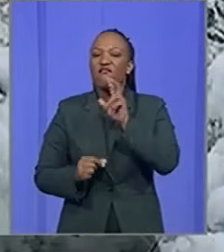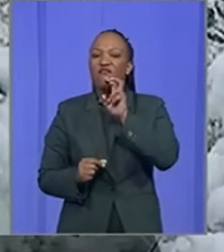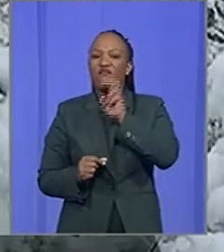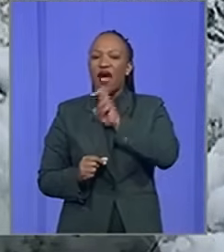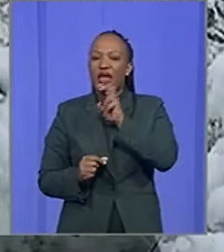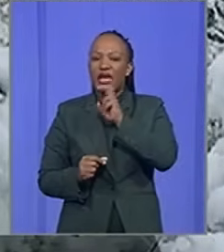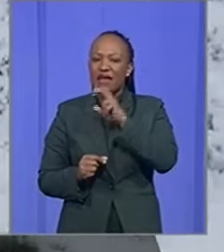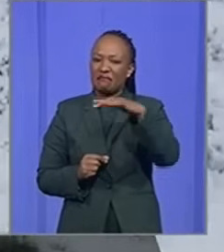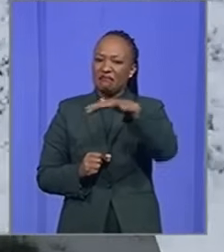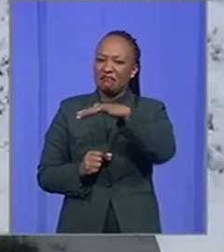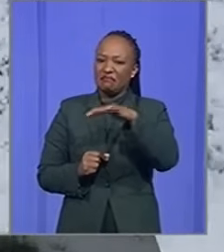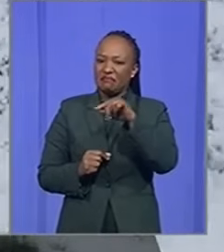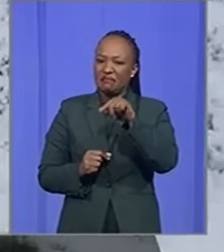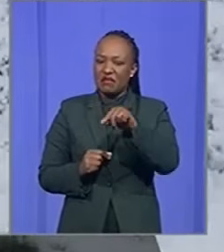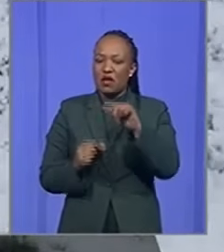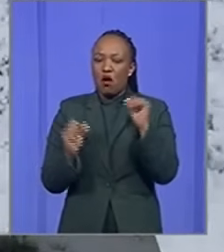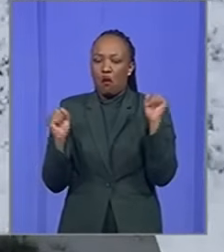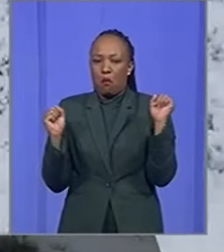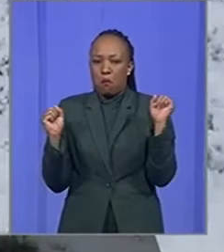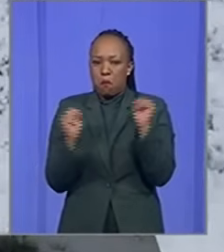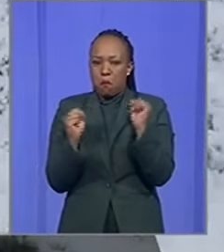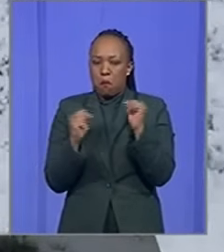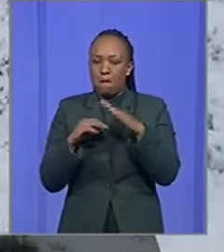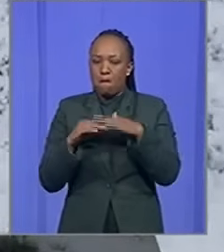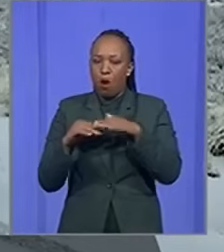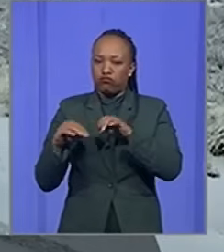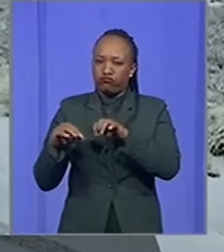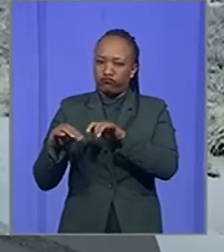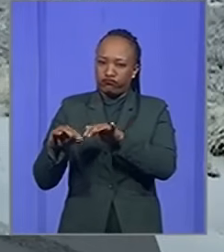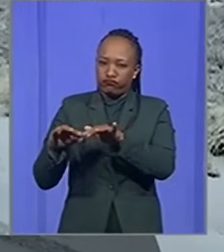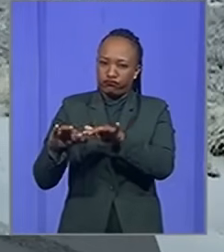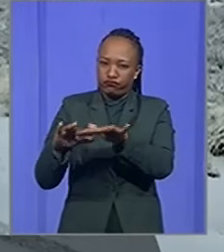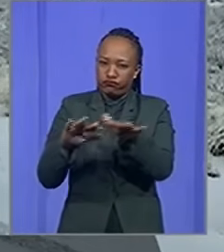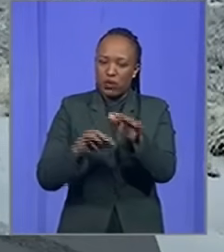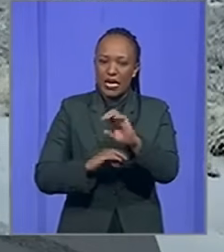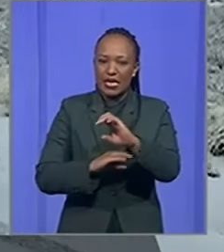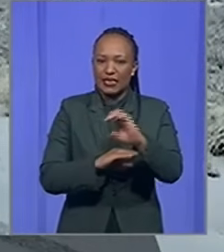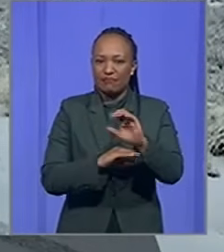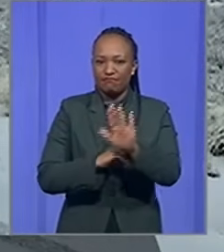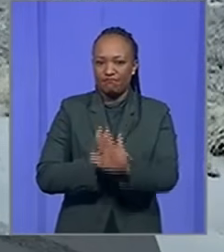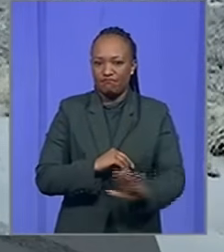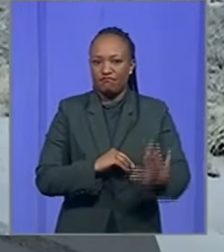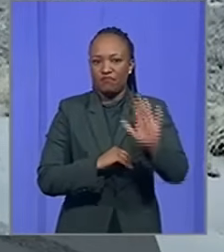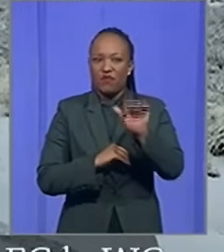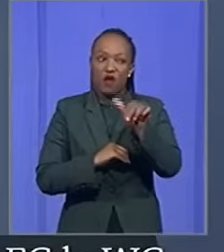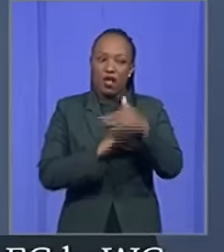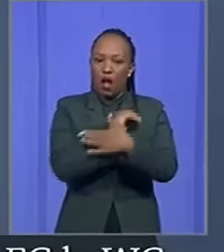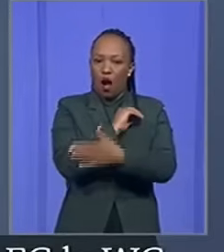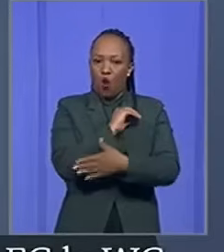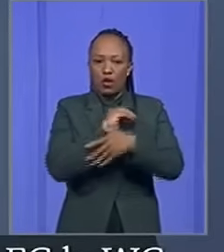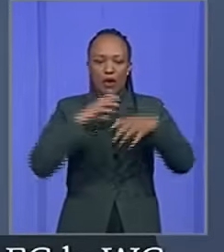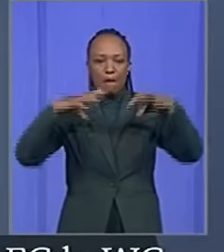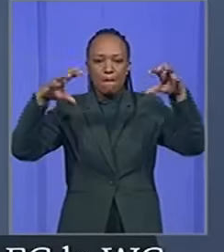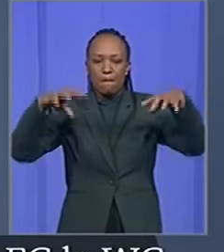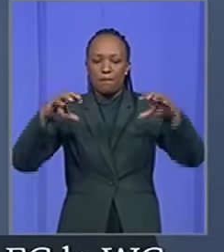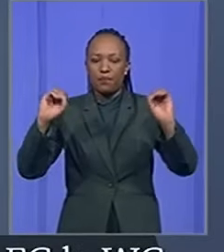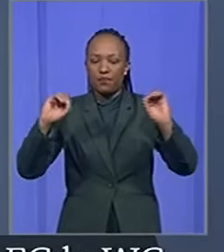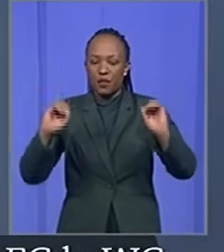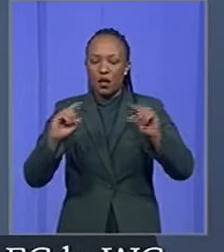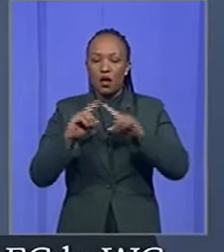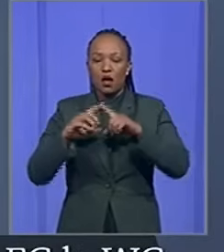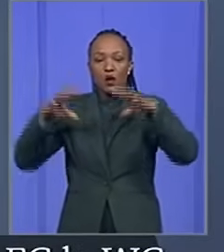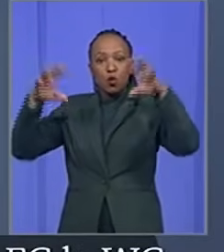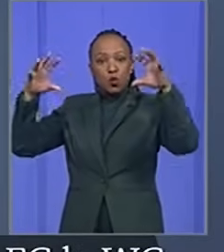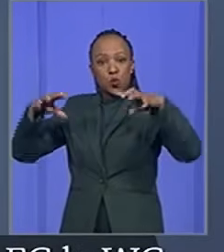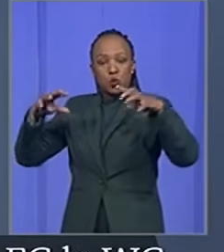we should see the cold weather spreading eastwards, but it will stay dry for much of the country. The rain will only be